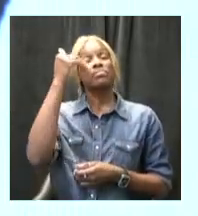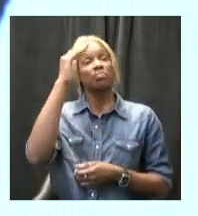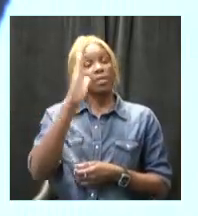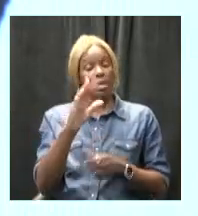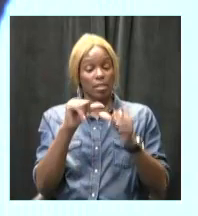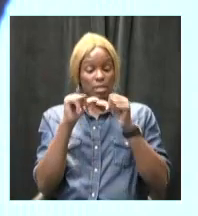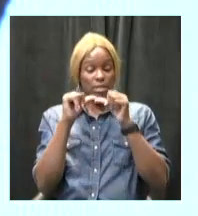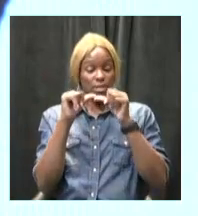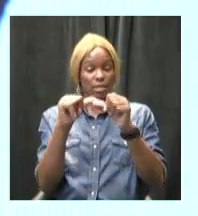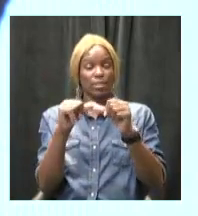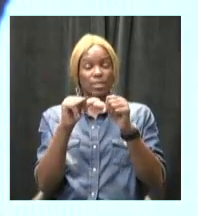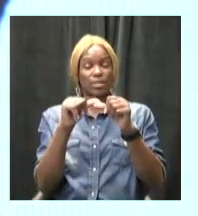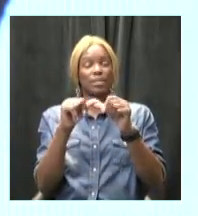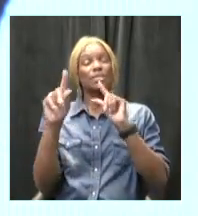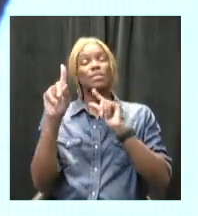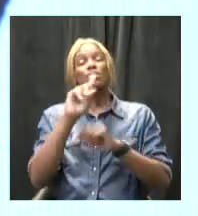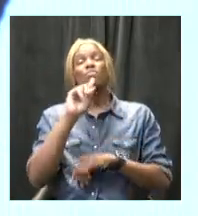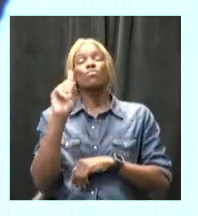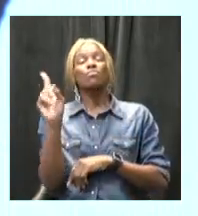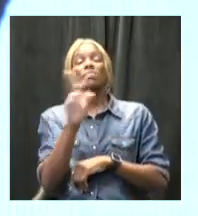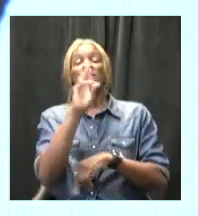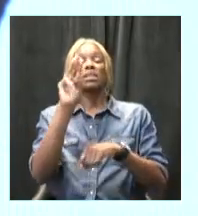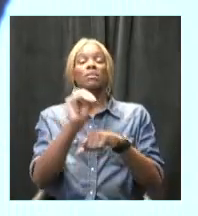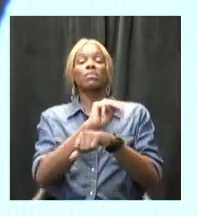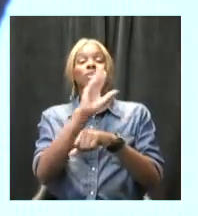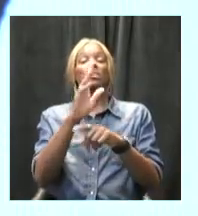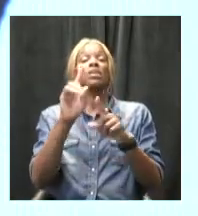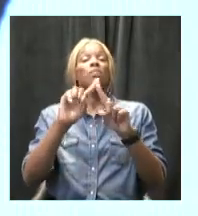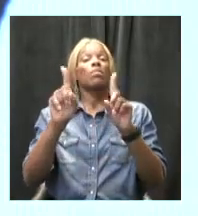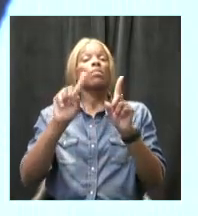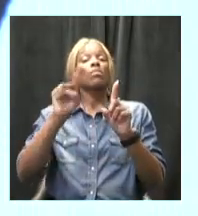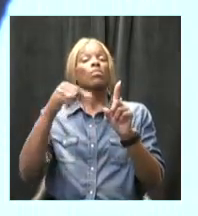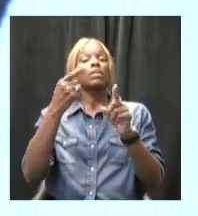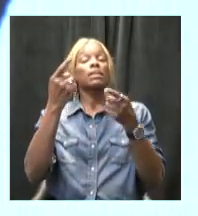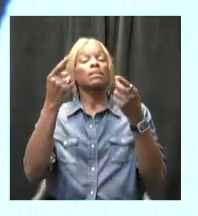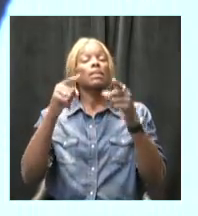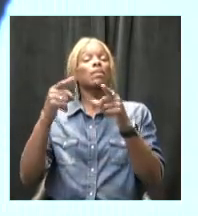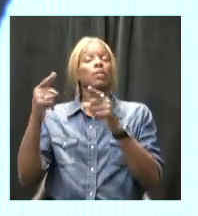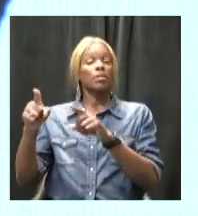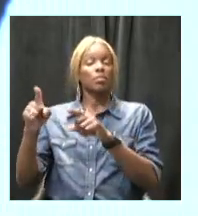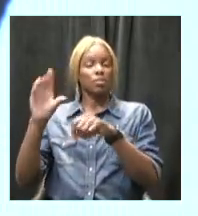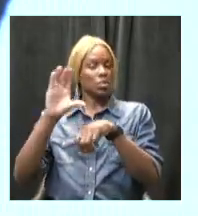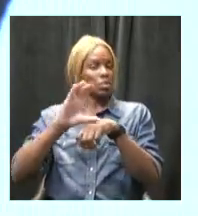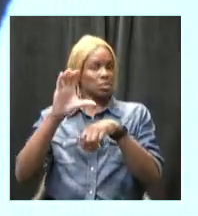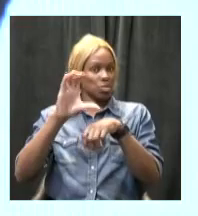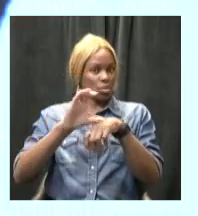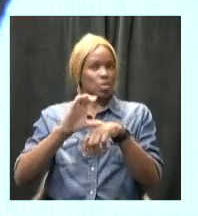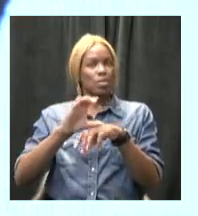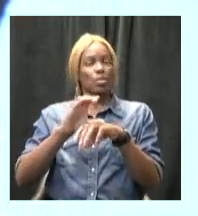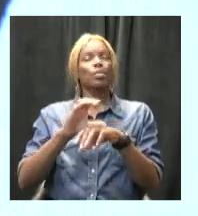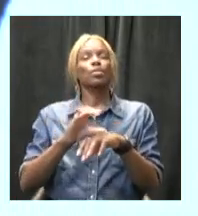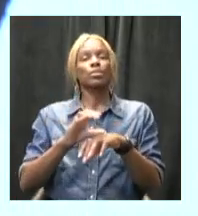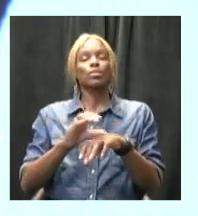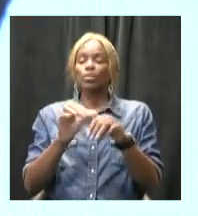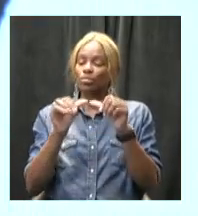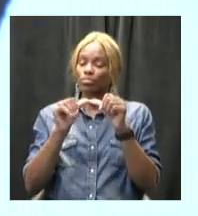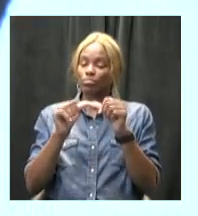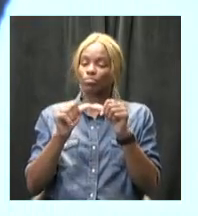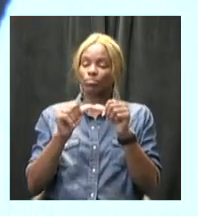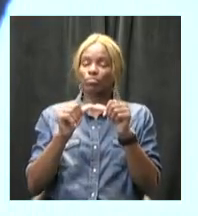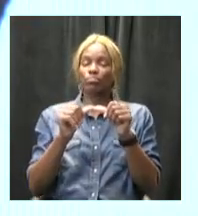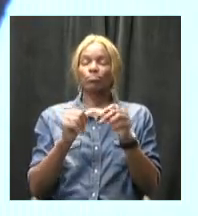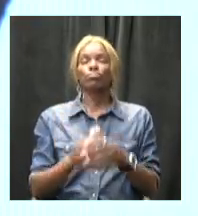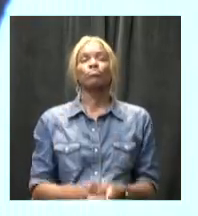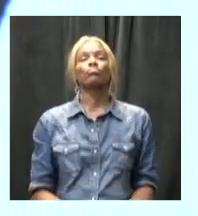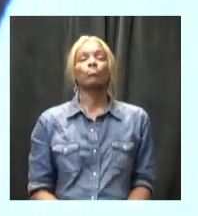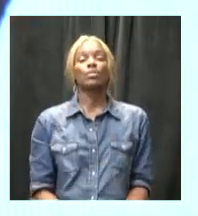is still doing miracles. But it only happens when the church is the church. That when you and I find our